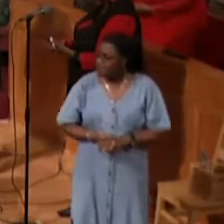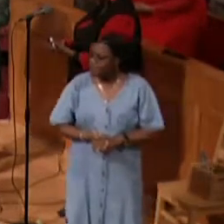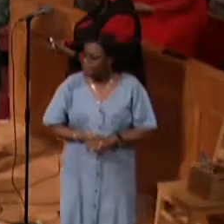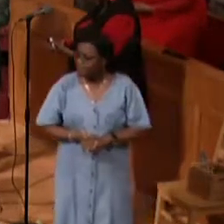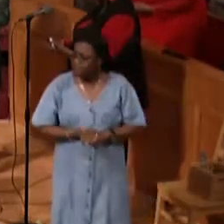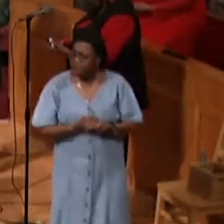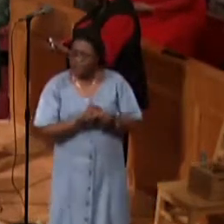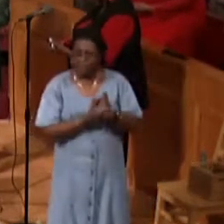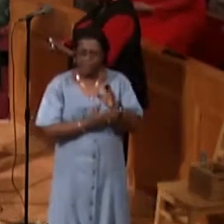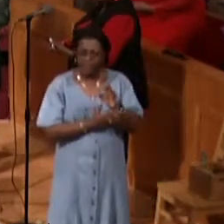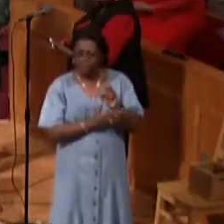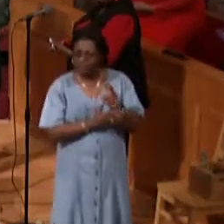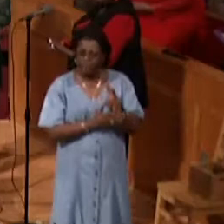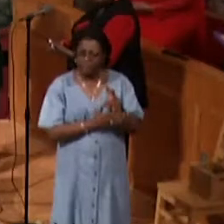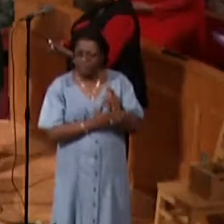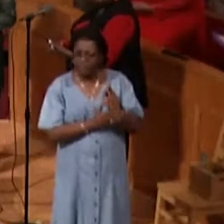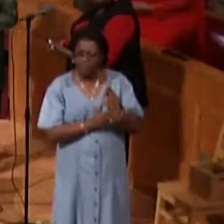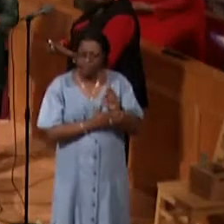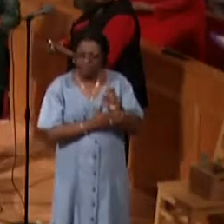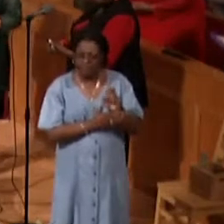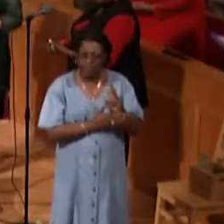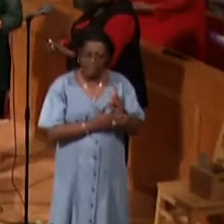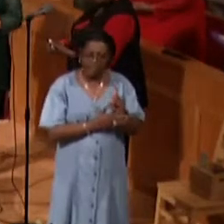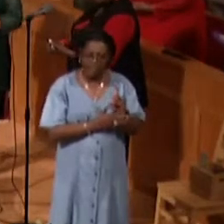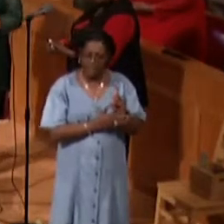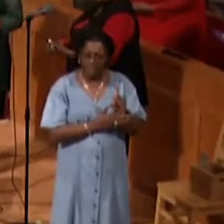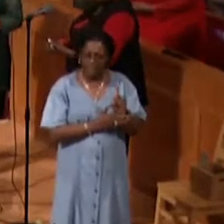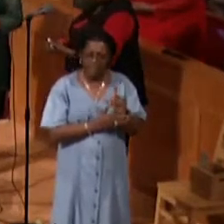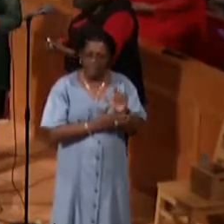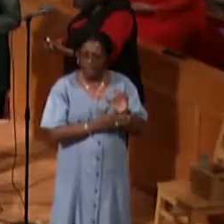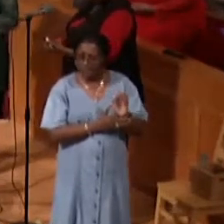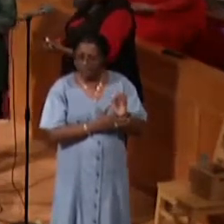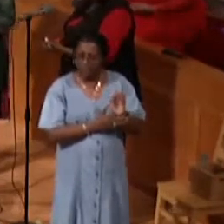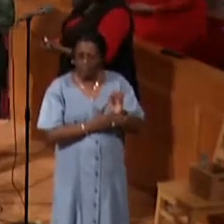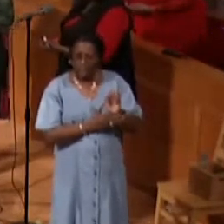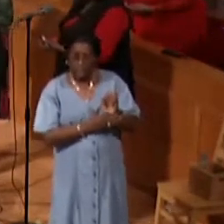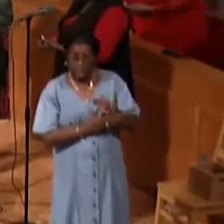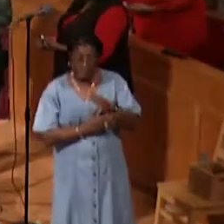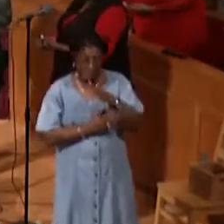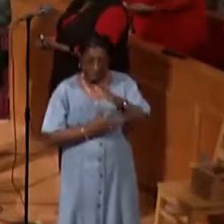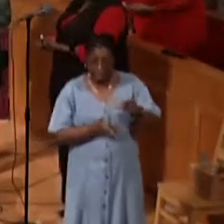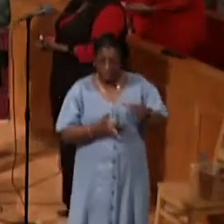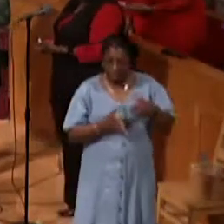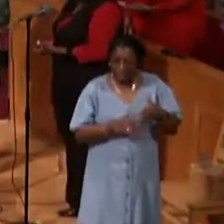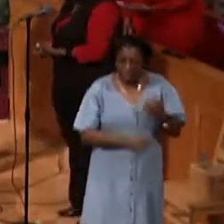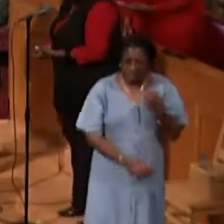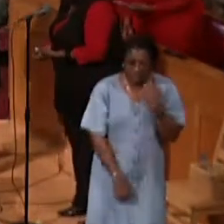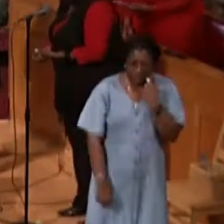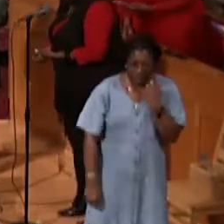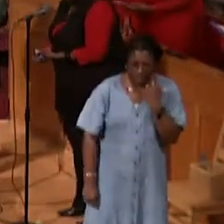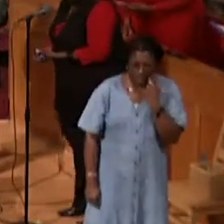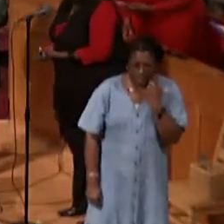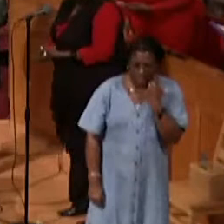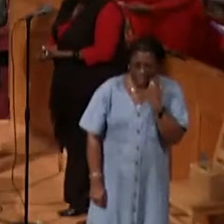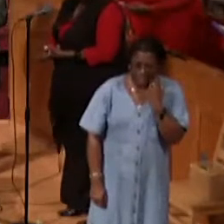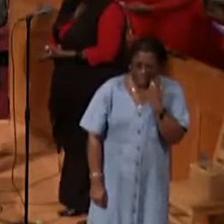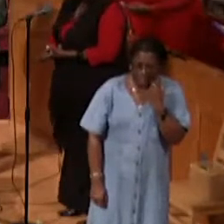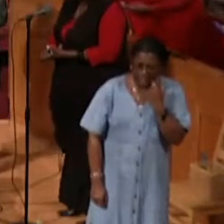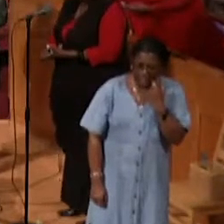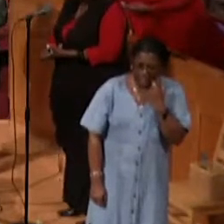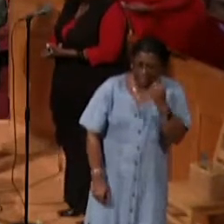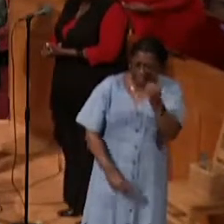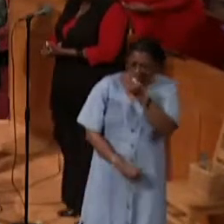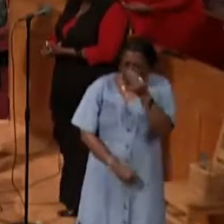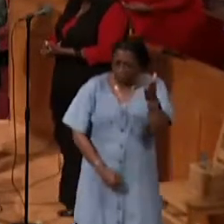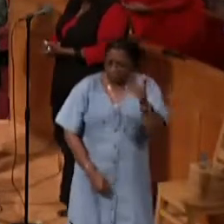Reverend Kenner is here. His mother transitioned. We'll get that information this week. We'll let you know. And